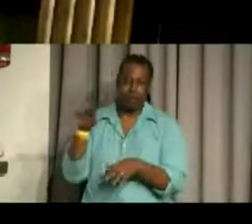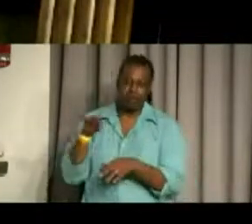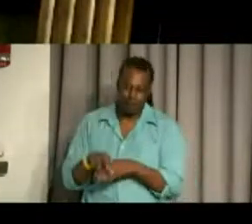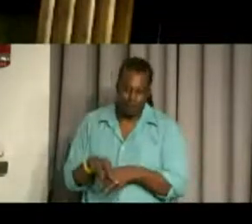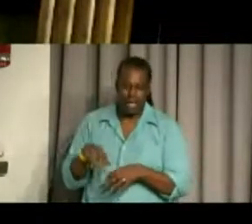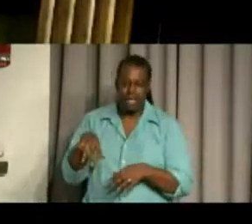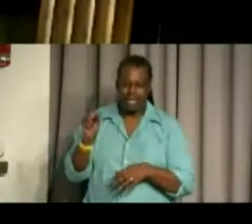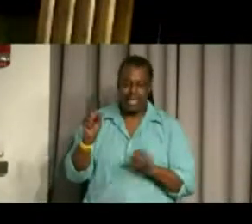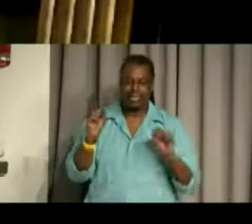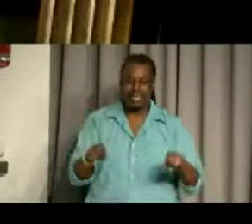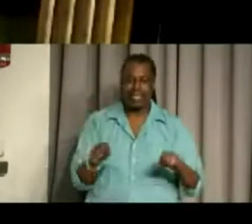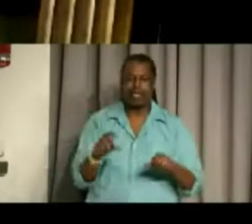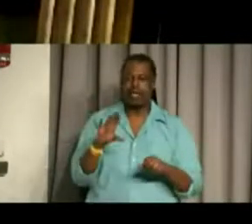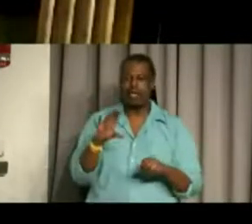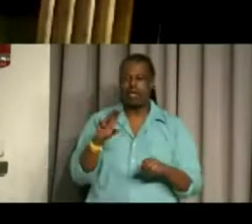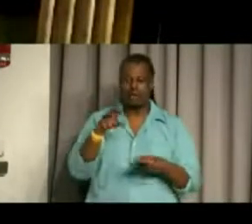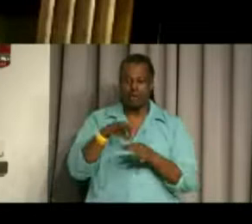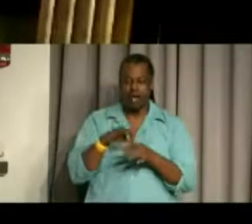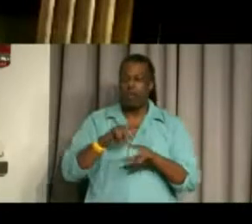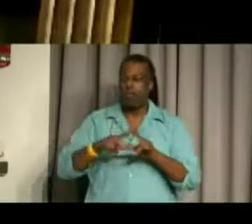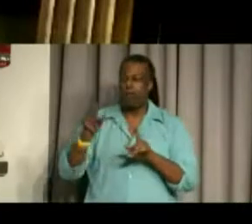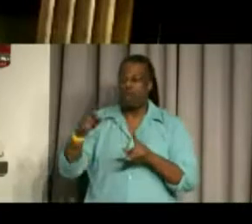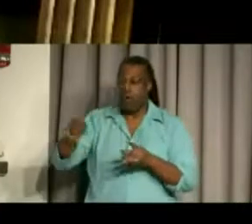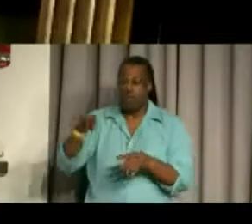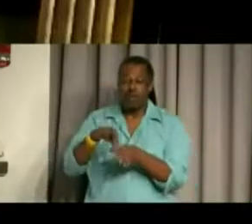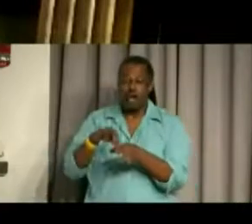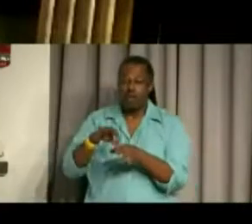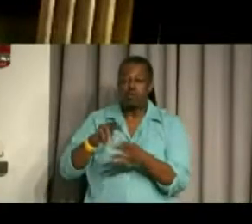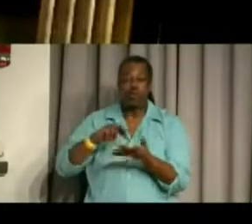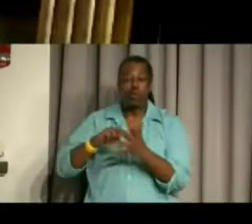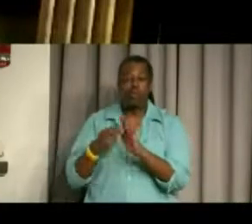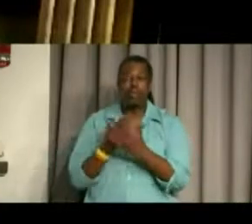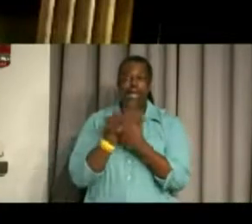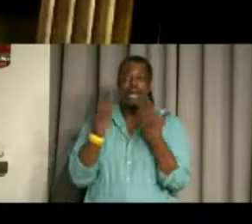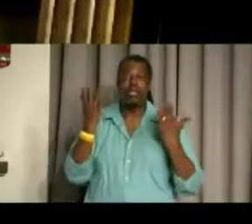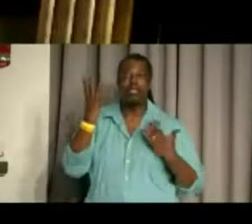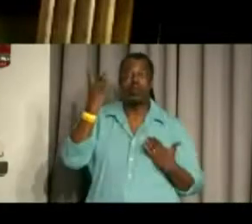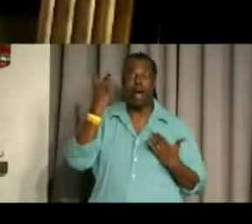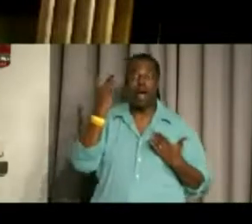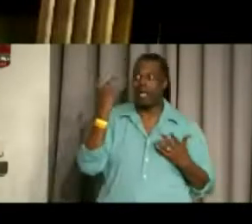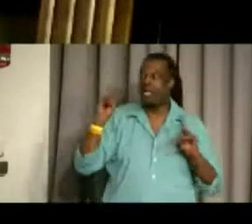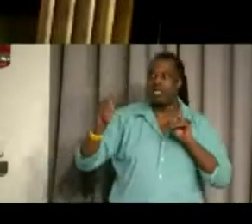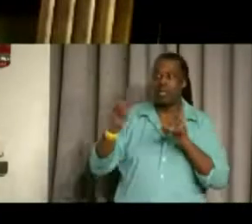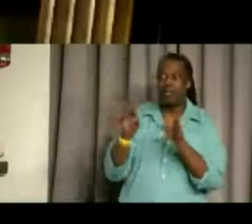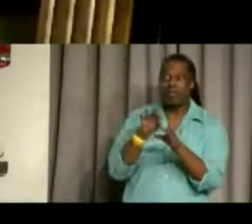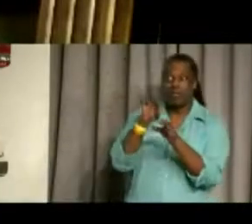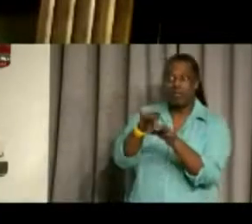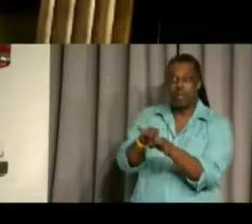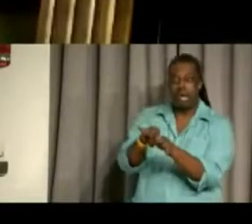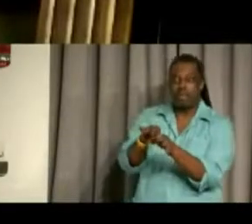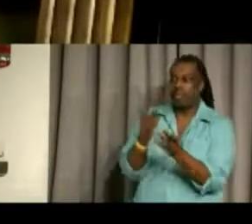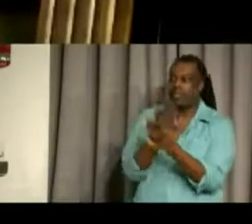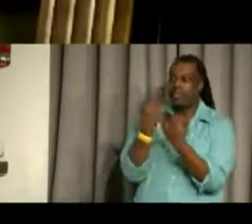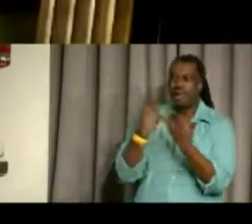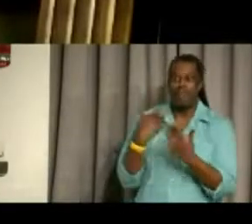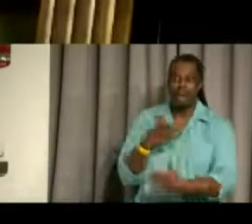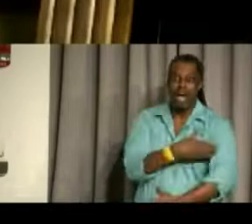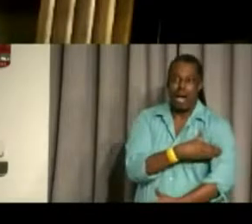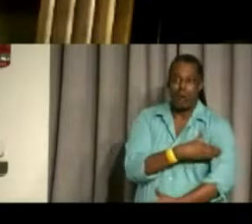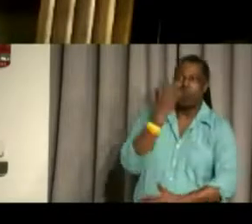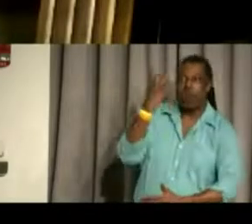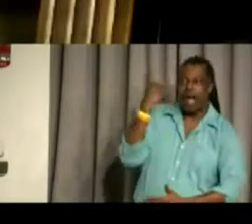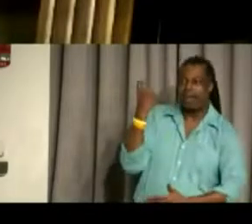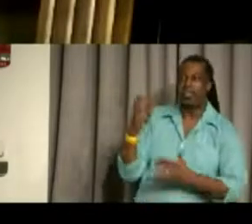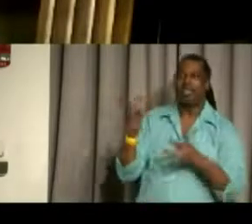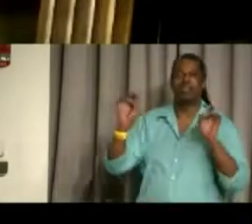able to cast votes, but these votes were essentially meaningless because the people that they elected had no power because of the emergency